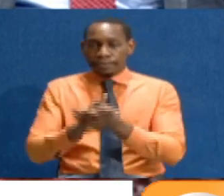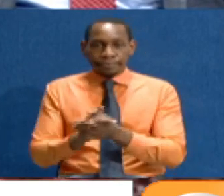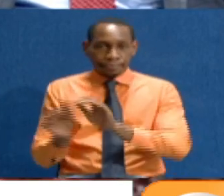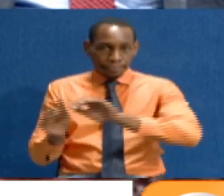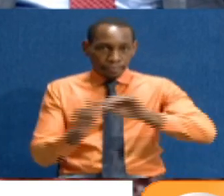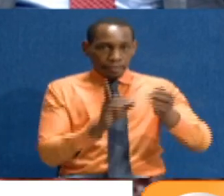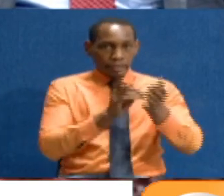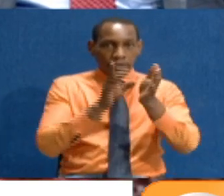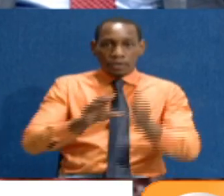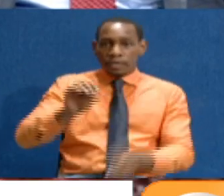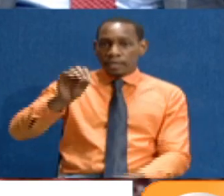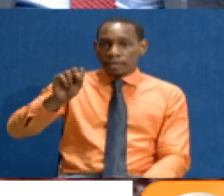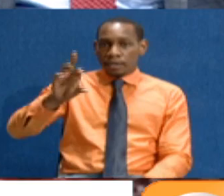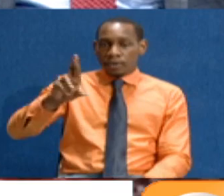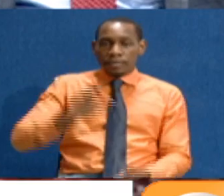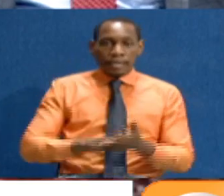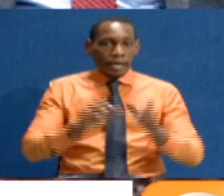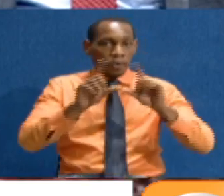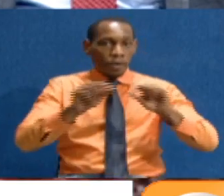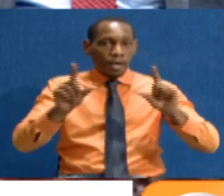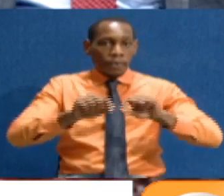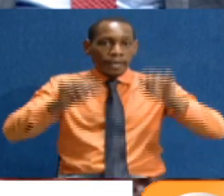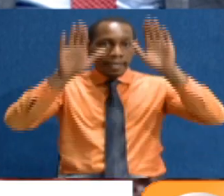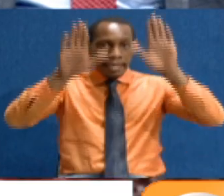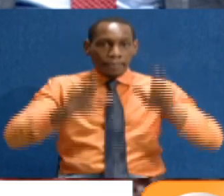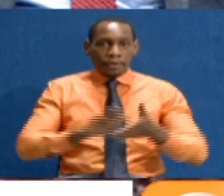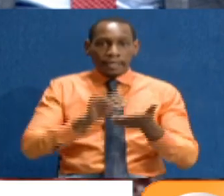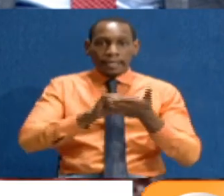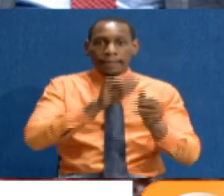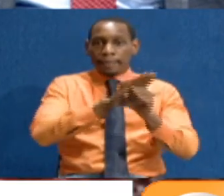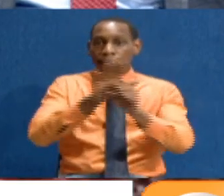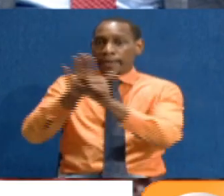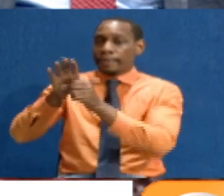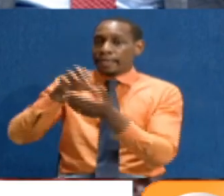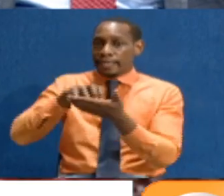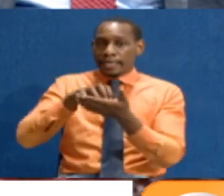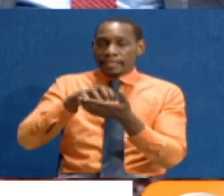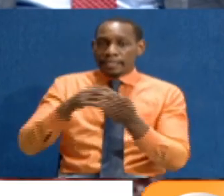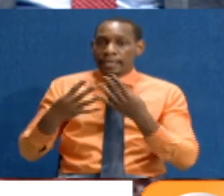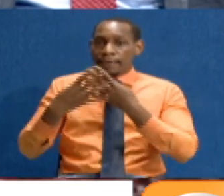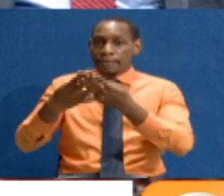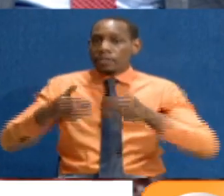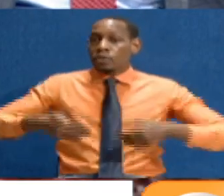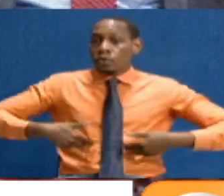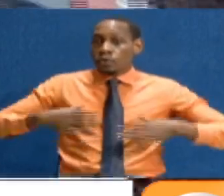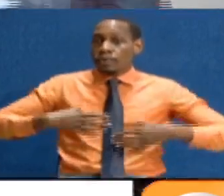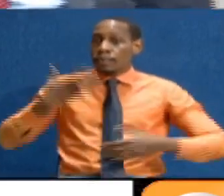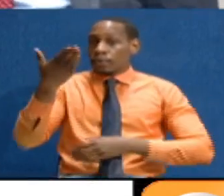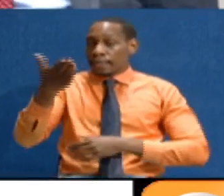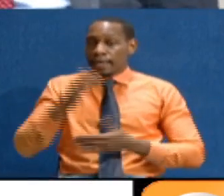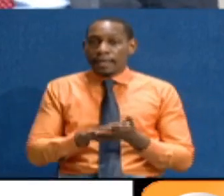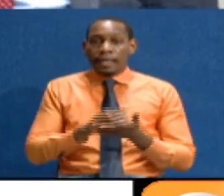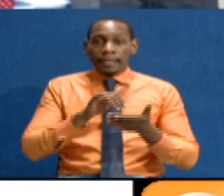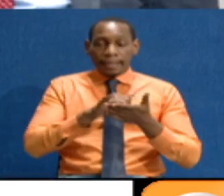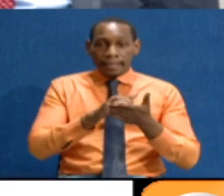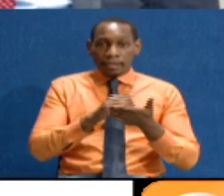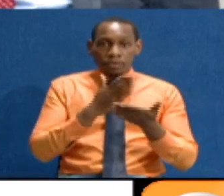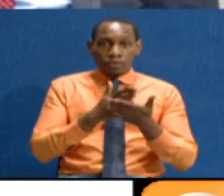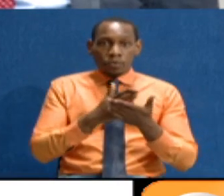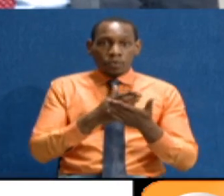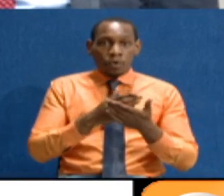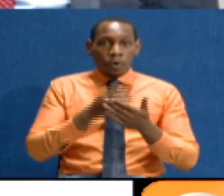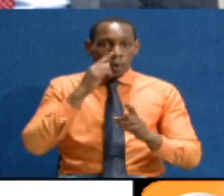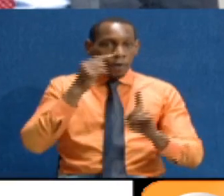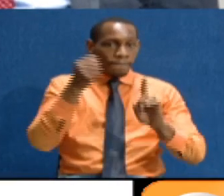Dr. Gidhu on that, because you mentioned something really important. When it comes to majority of the cases, at least in the prisons, it's young people. Mm-hmm. It's something that's related to